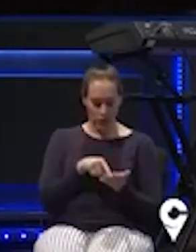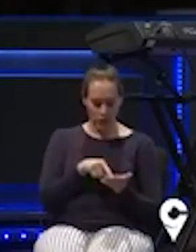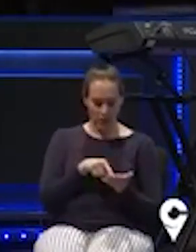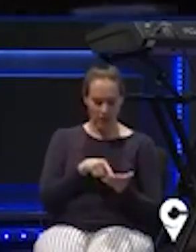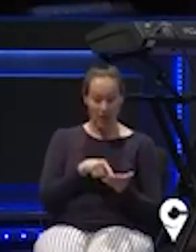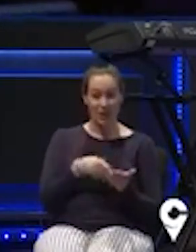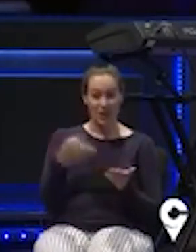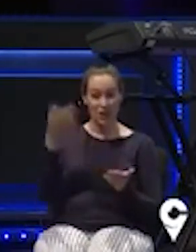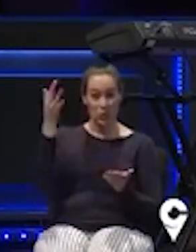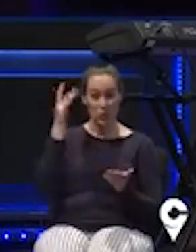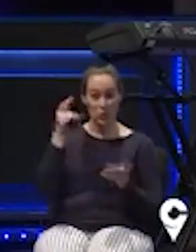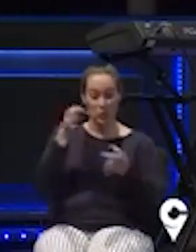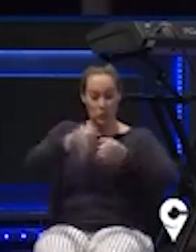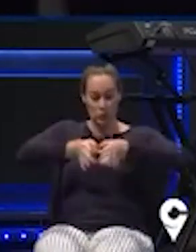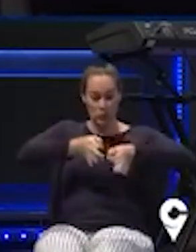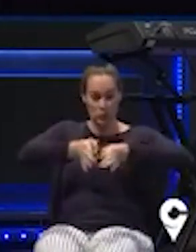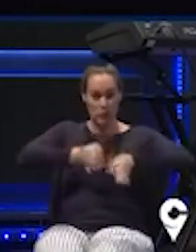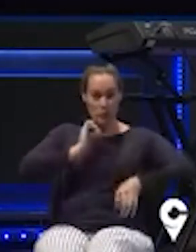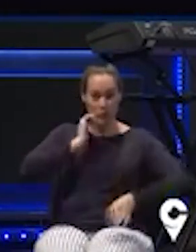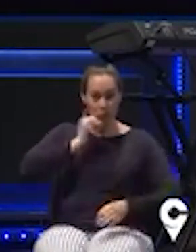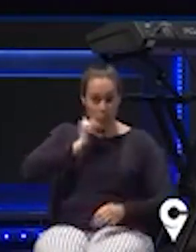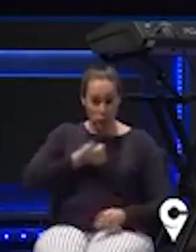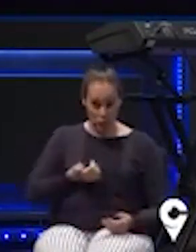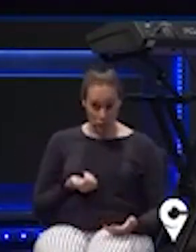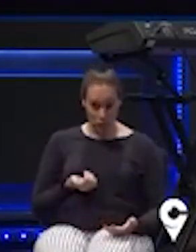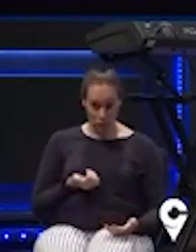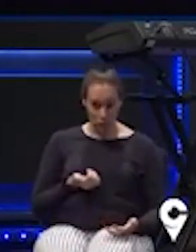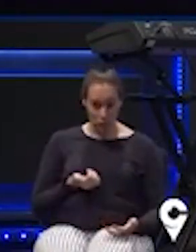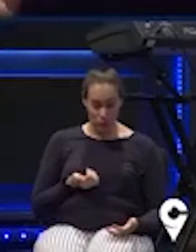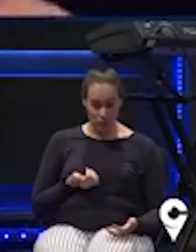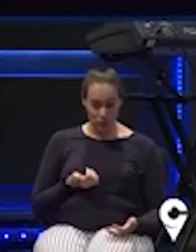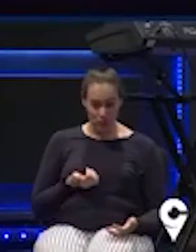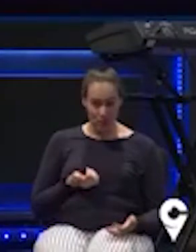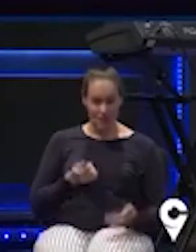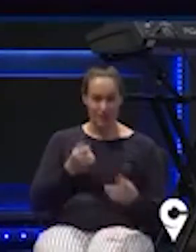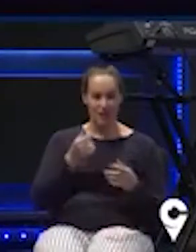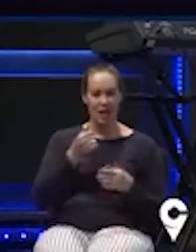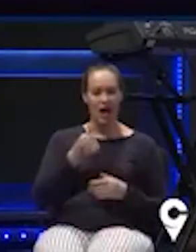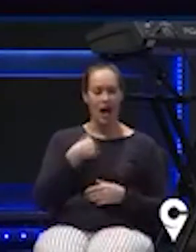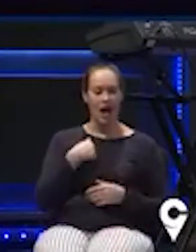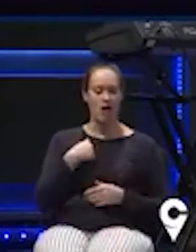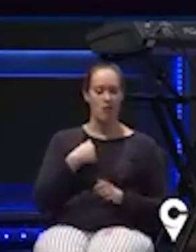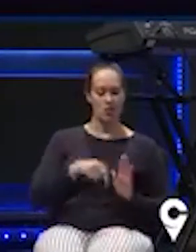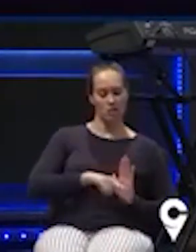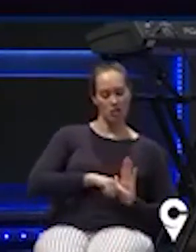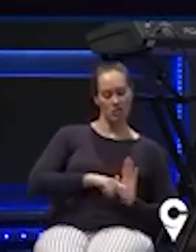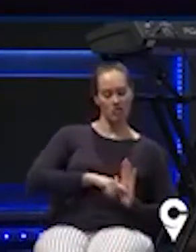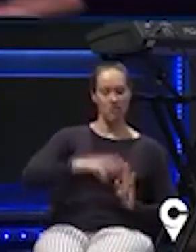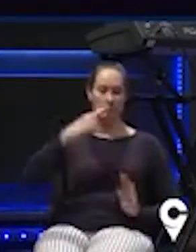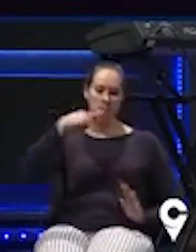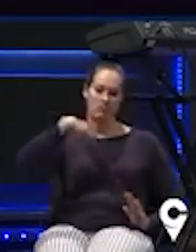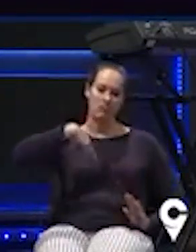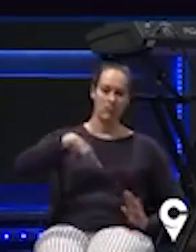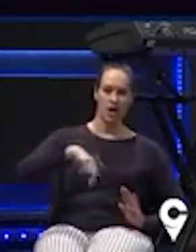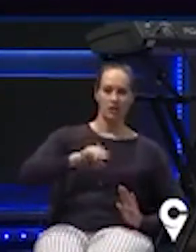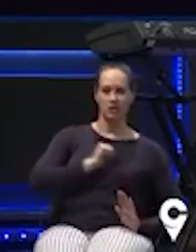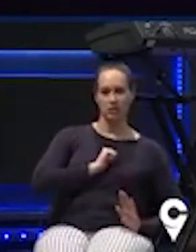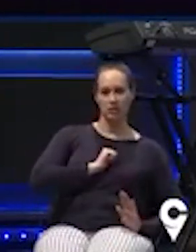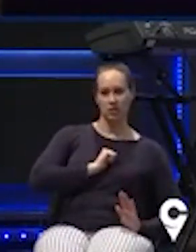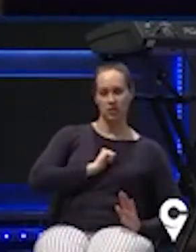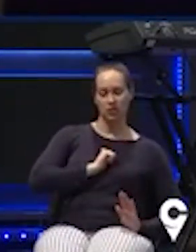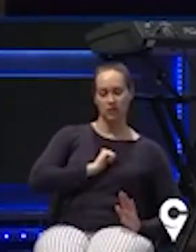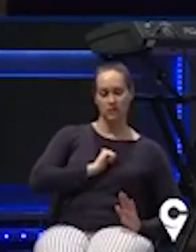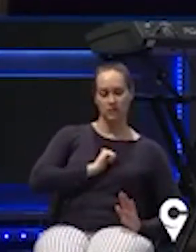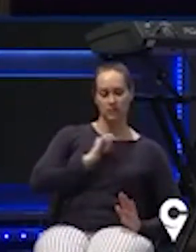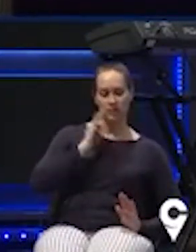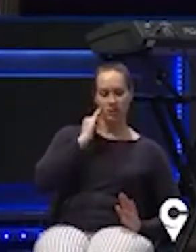harlot, a prostitute. I will demean myself in order to